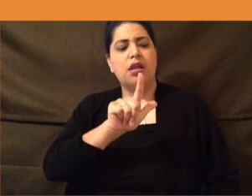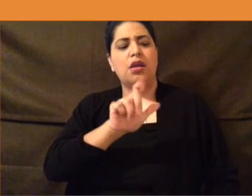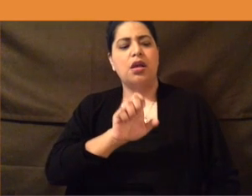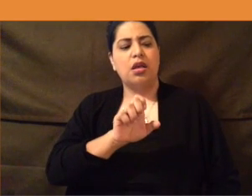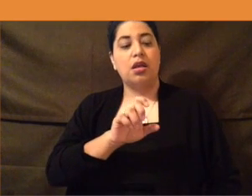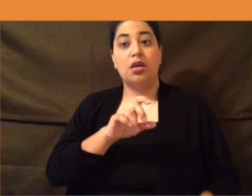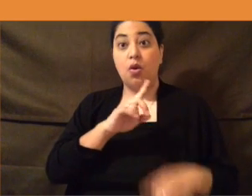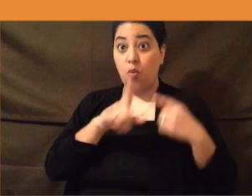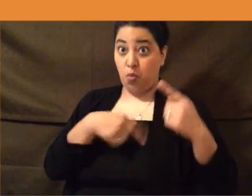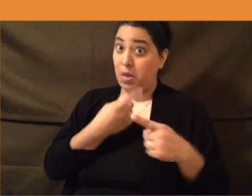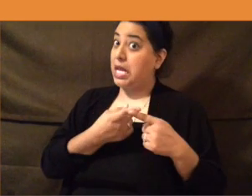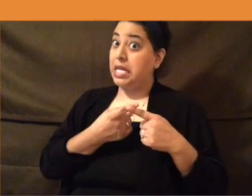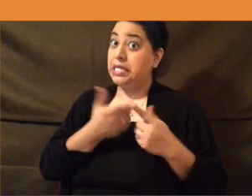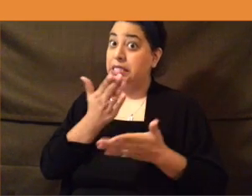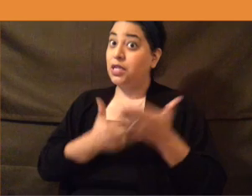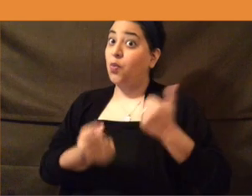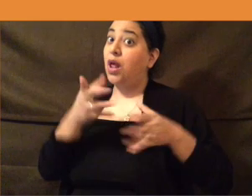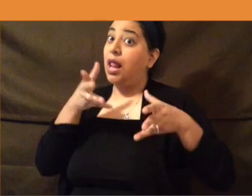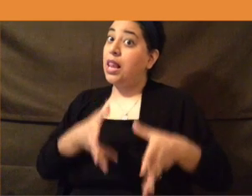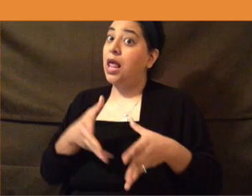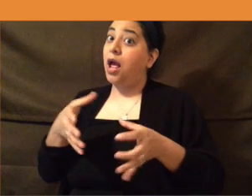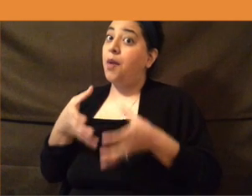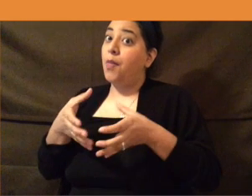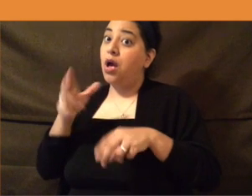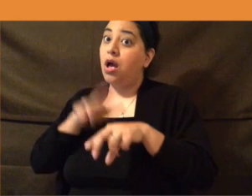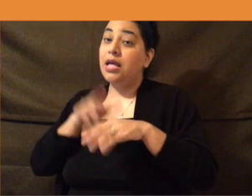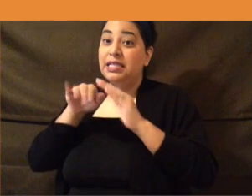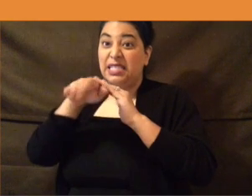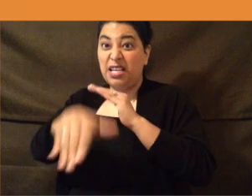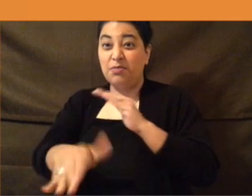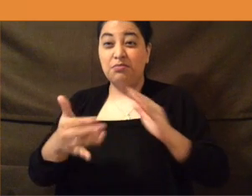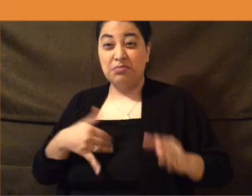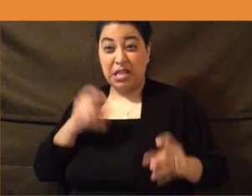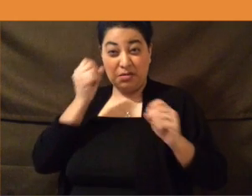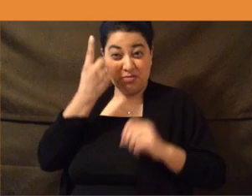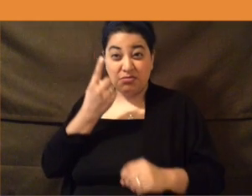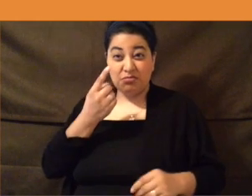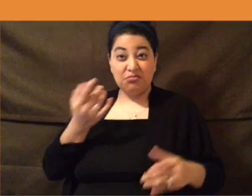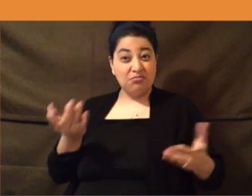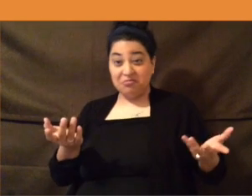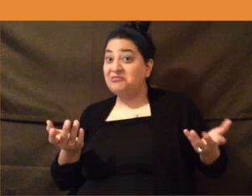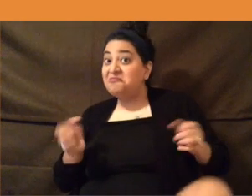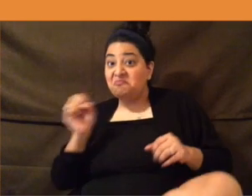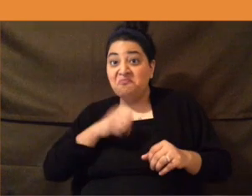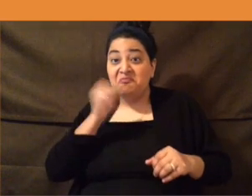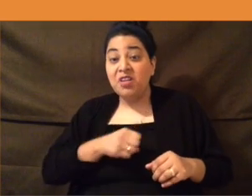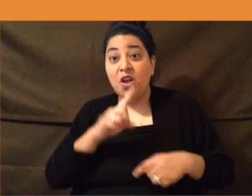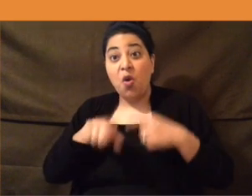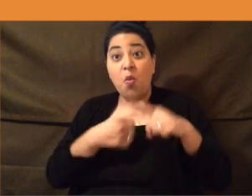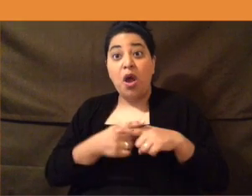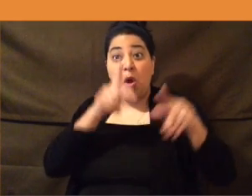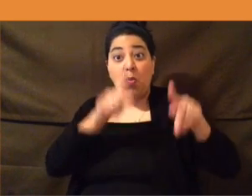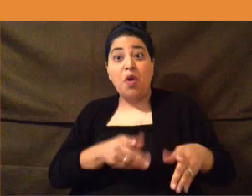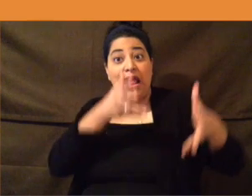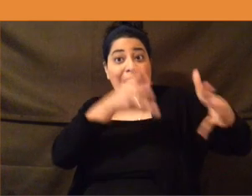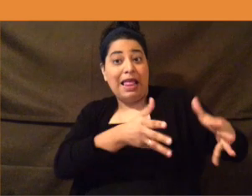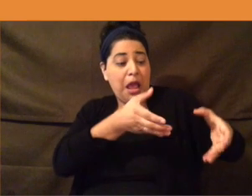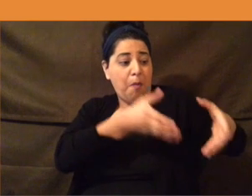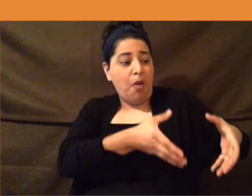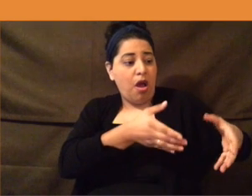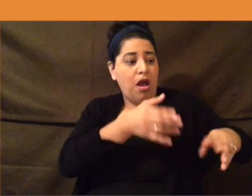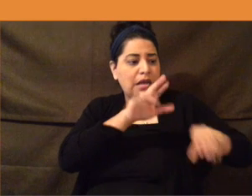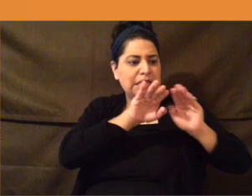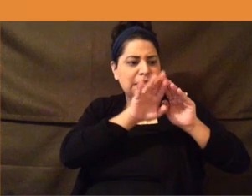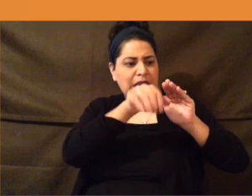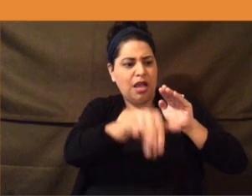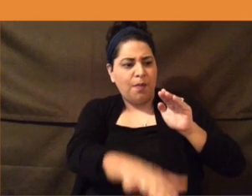ankle when someone left a ball on the step. Would that make sense? Yes. When someone left